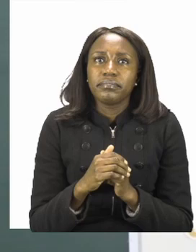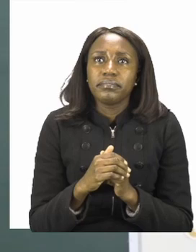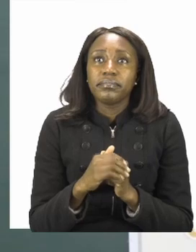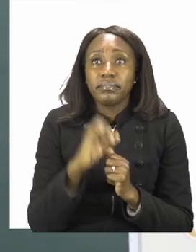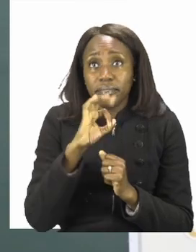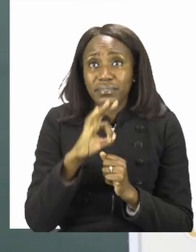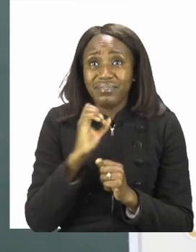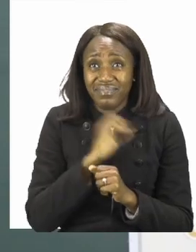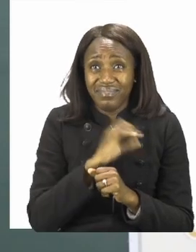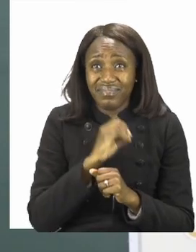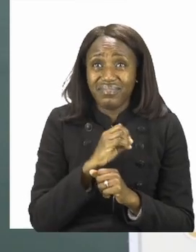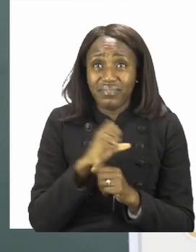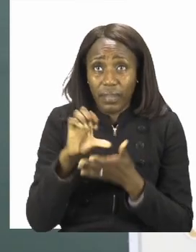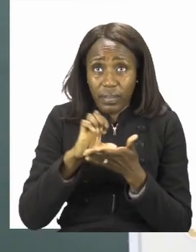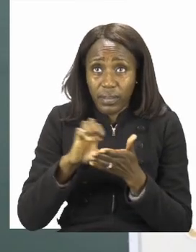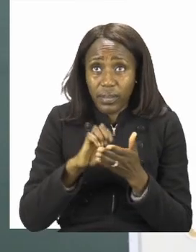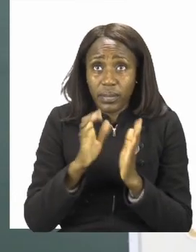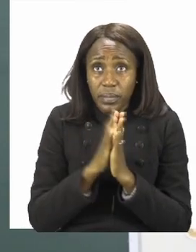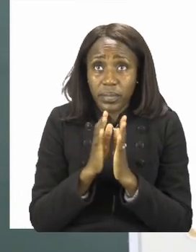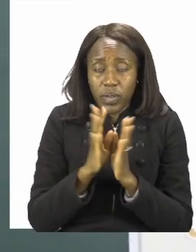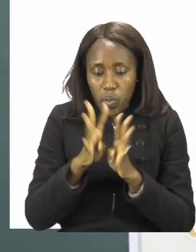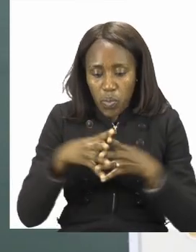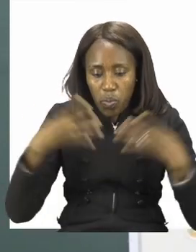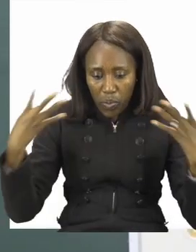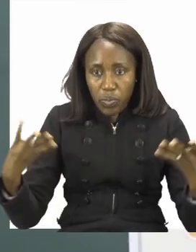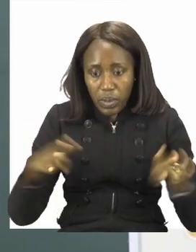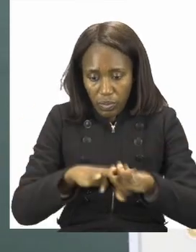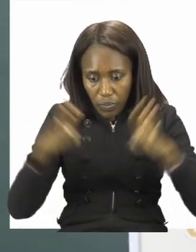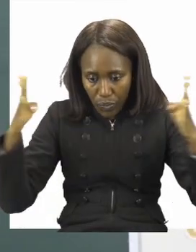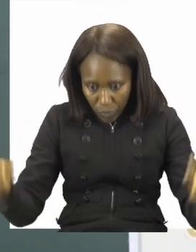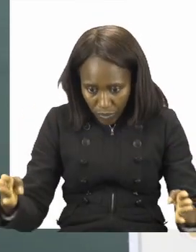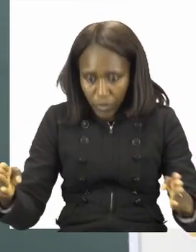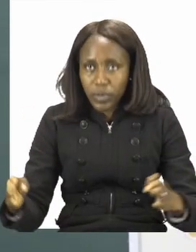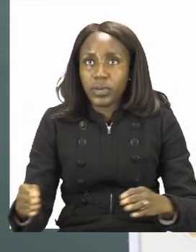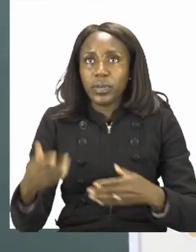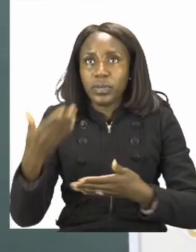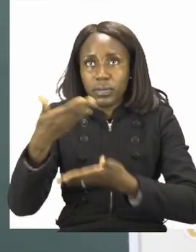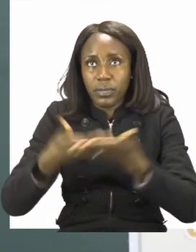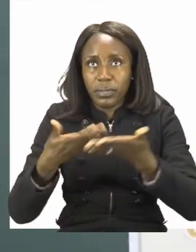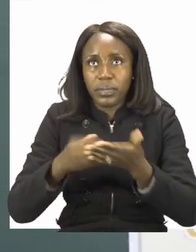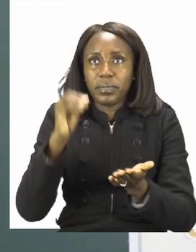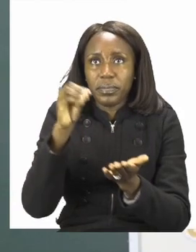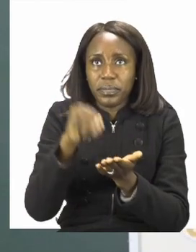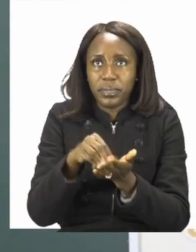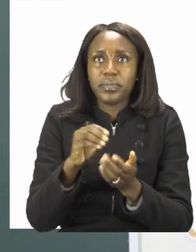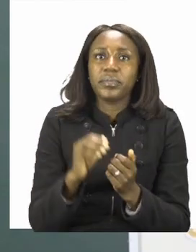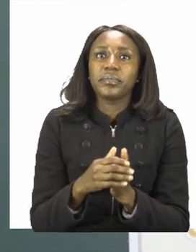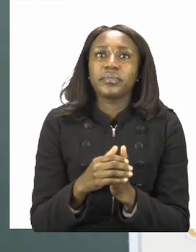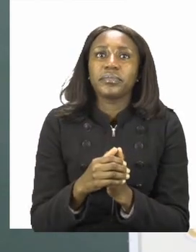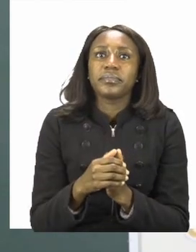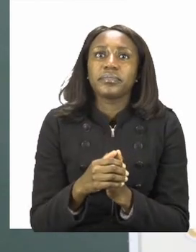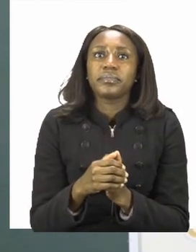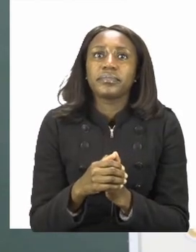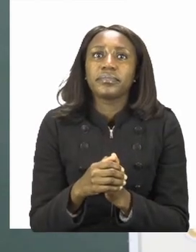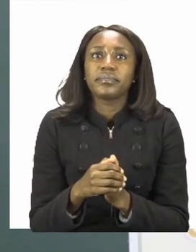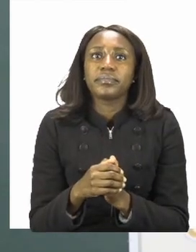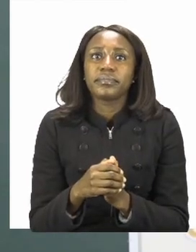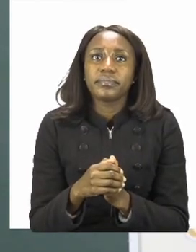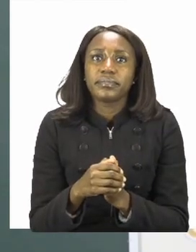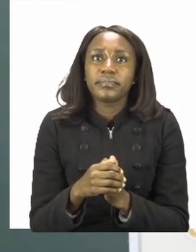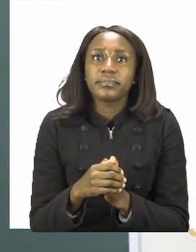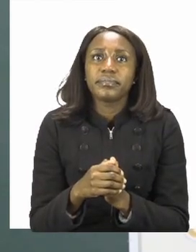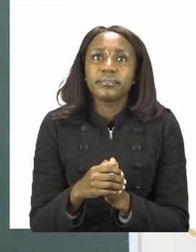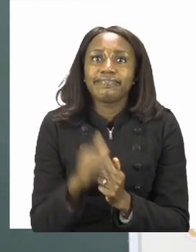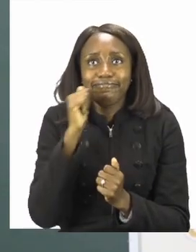wearing clothes that mommy won't mind if they get dirty. I'm almost done with my pattern for the